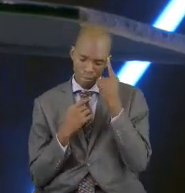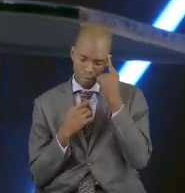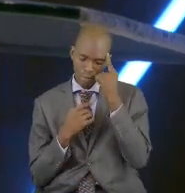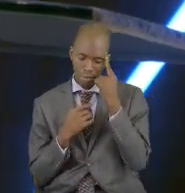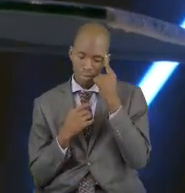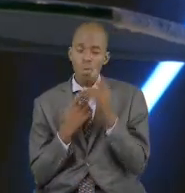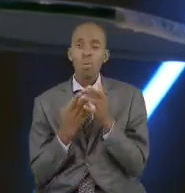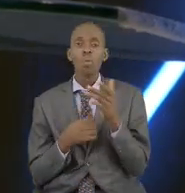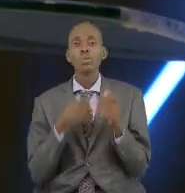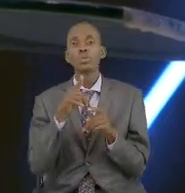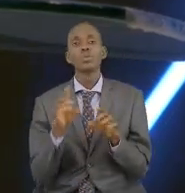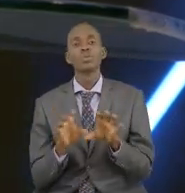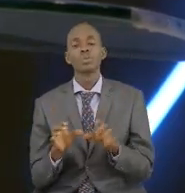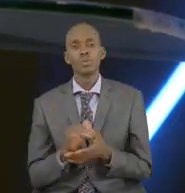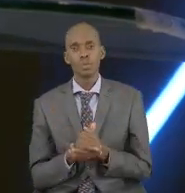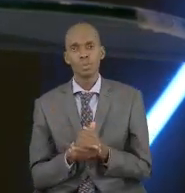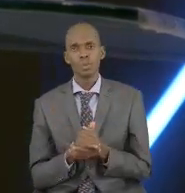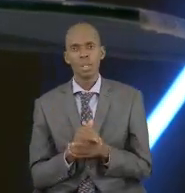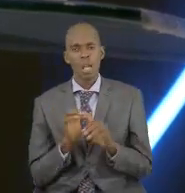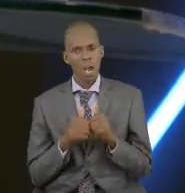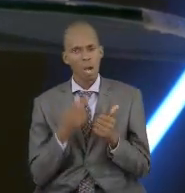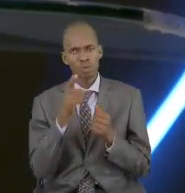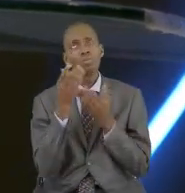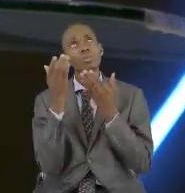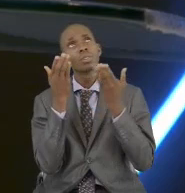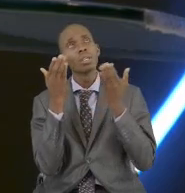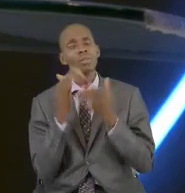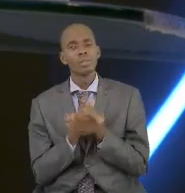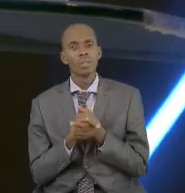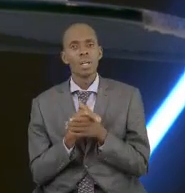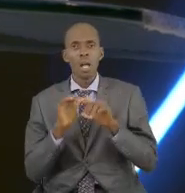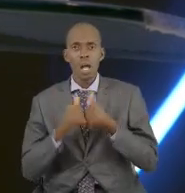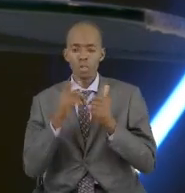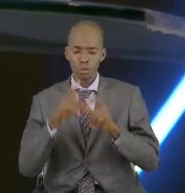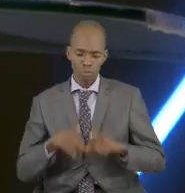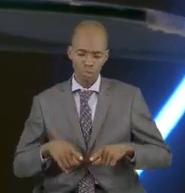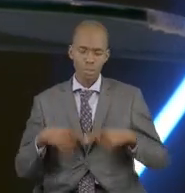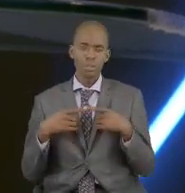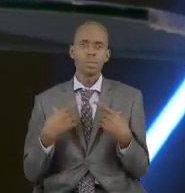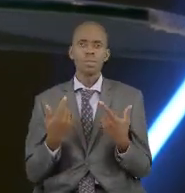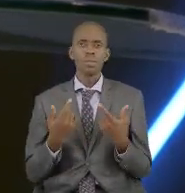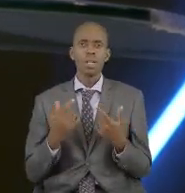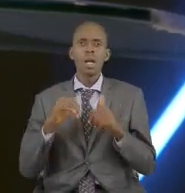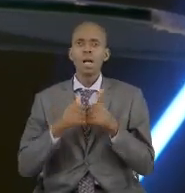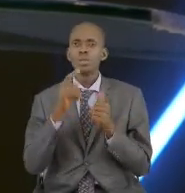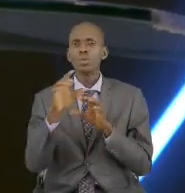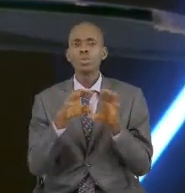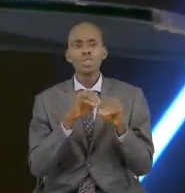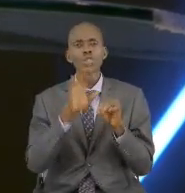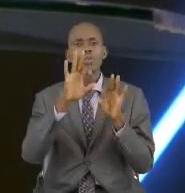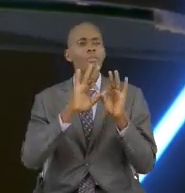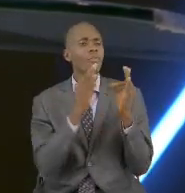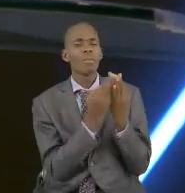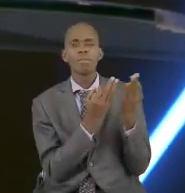you do, how you serve, how you live, how you do in your family, how